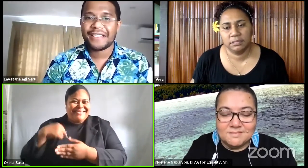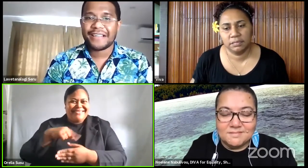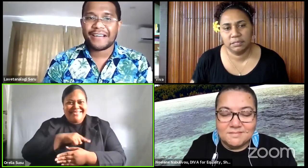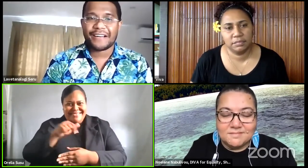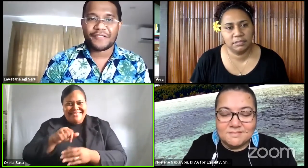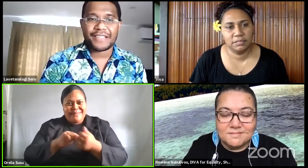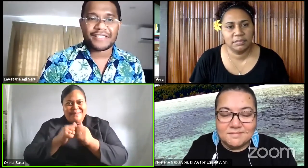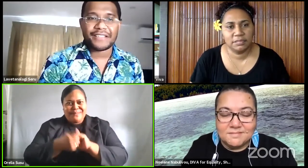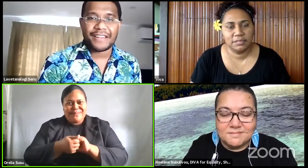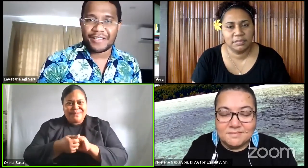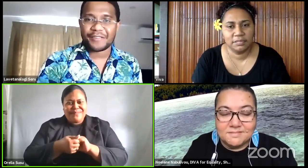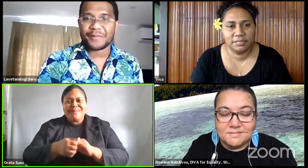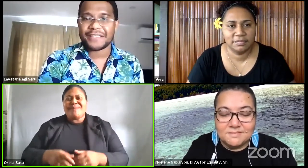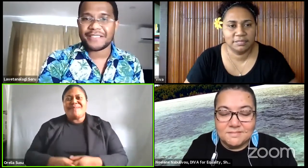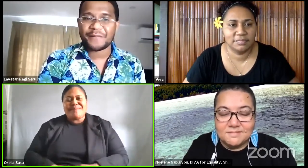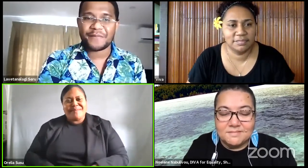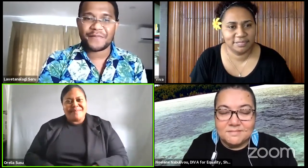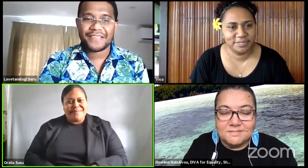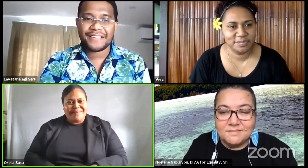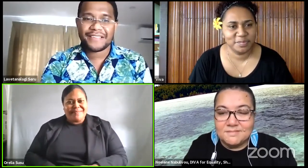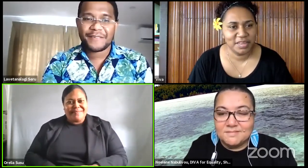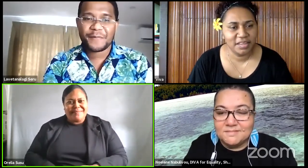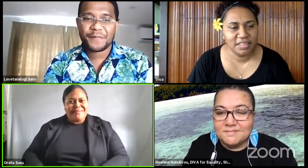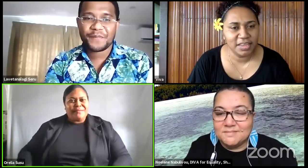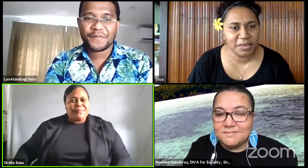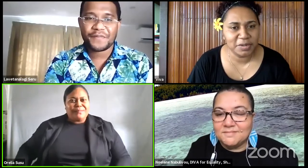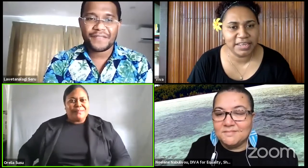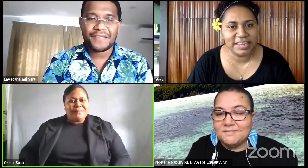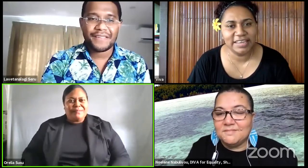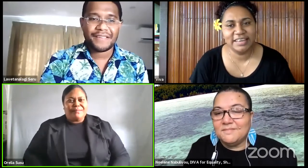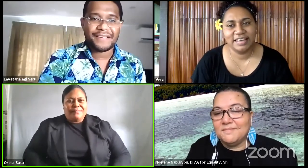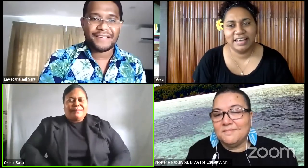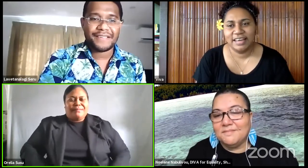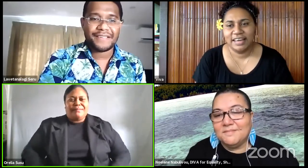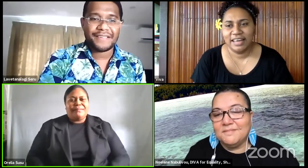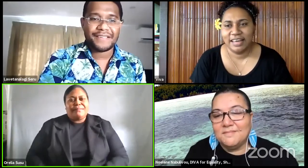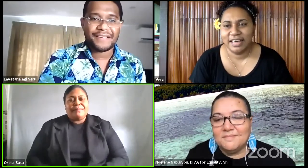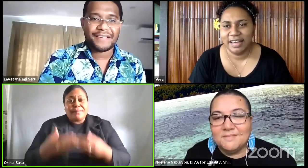session of this session. Thank you so much. Thank you, Lange.